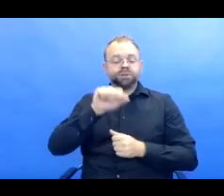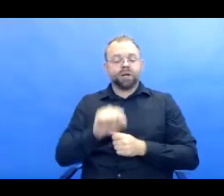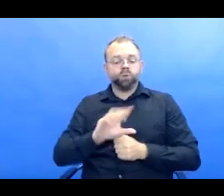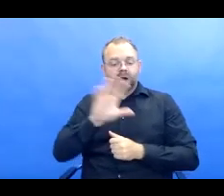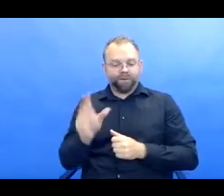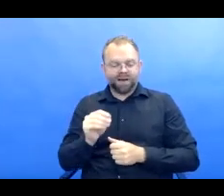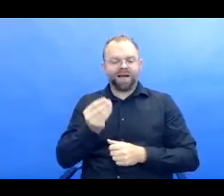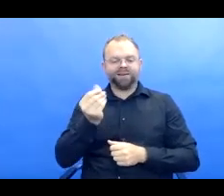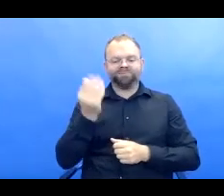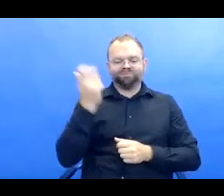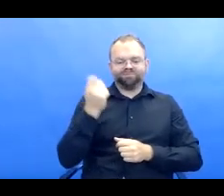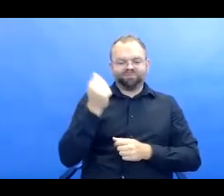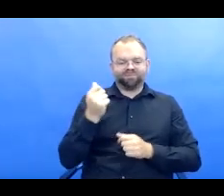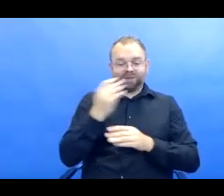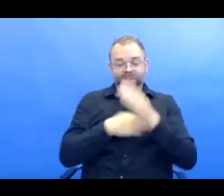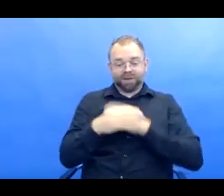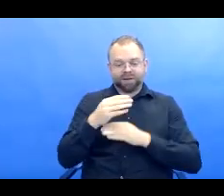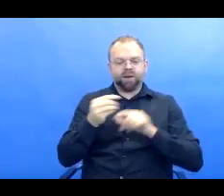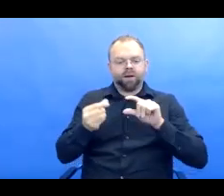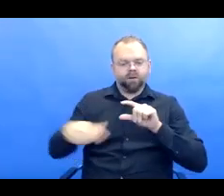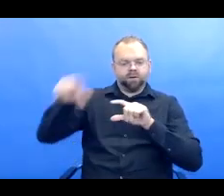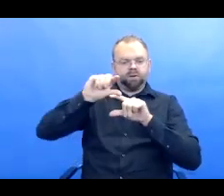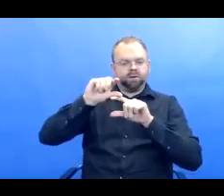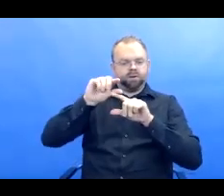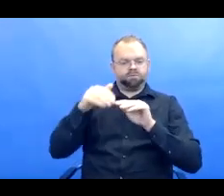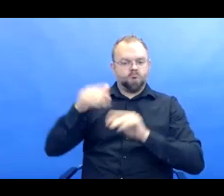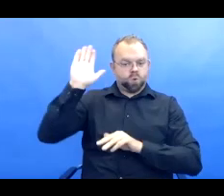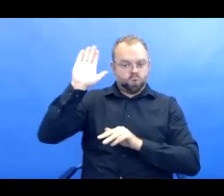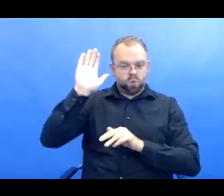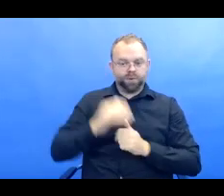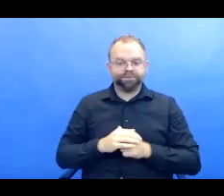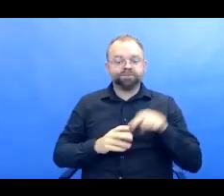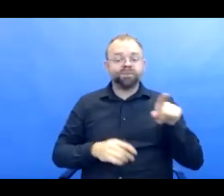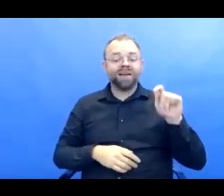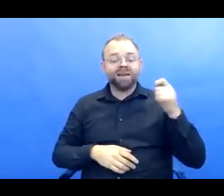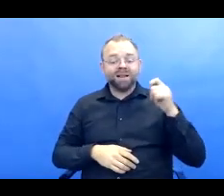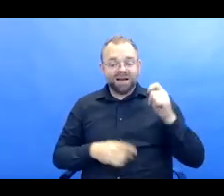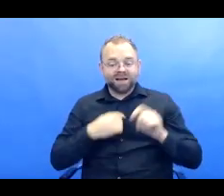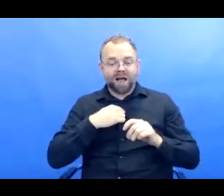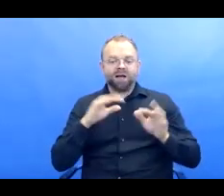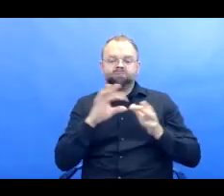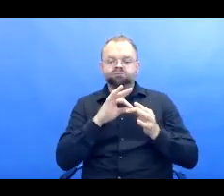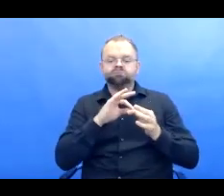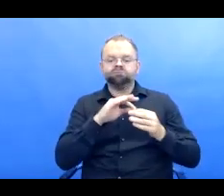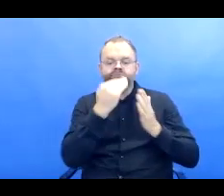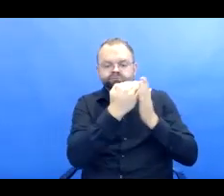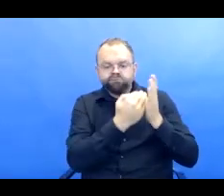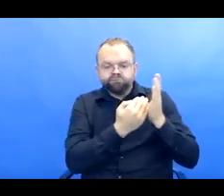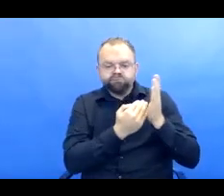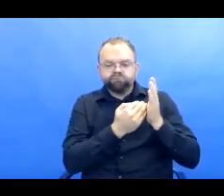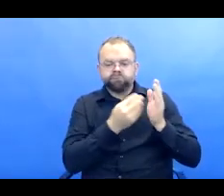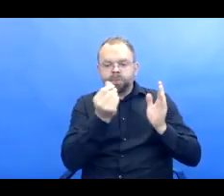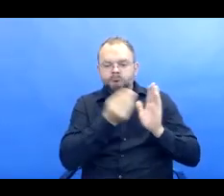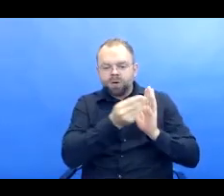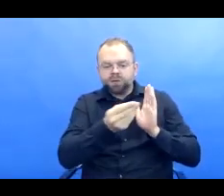they have an interesting initiative known as the Veronica Bucket, where they're giving or distributing bucket of rice